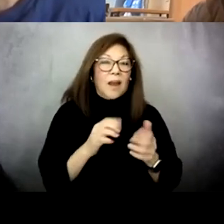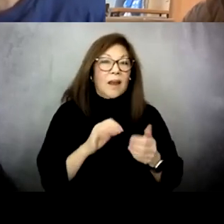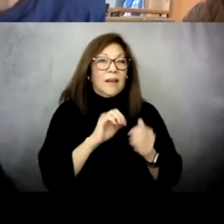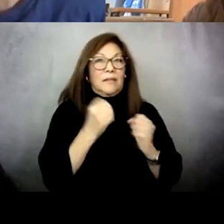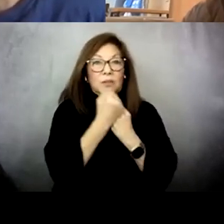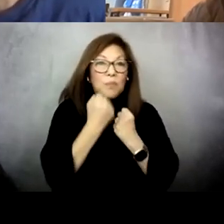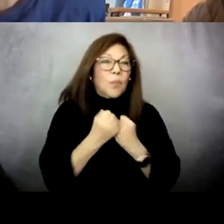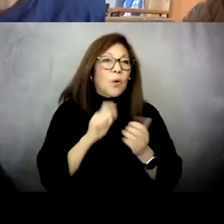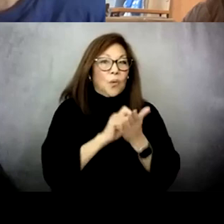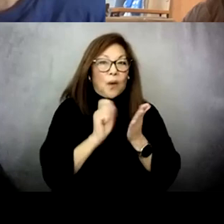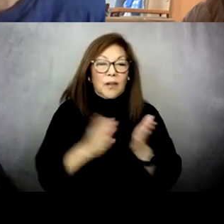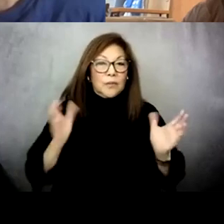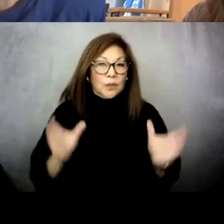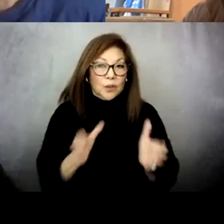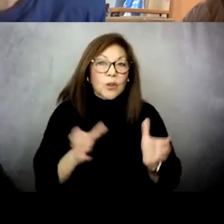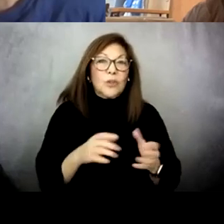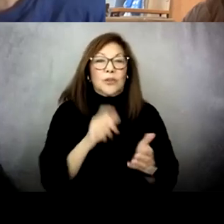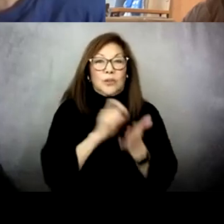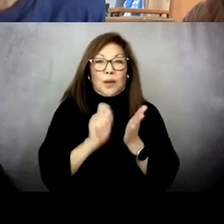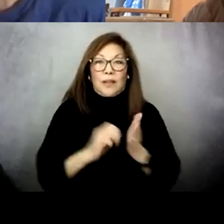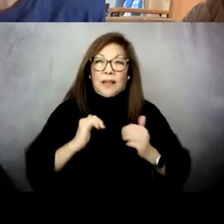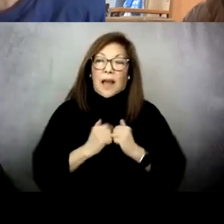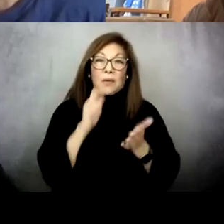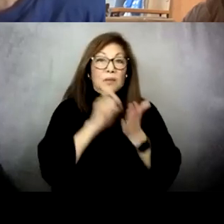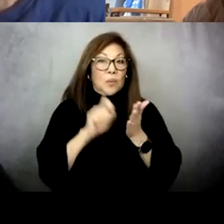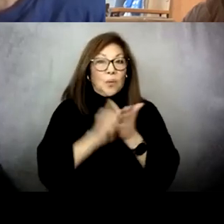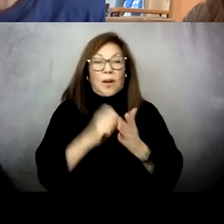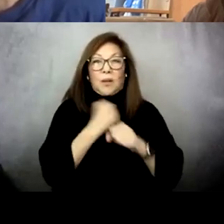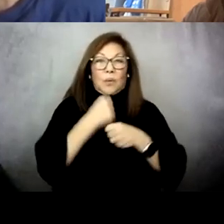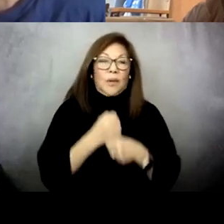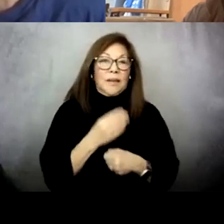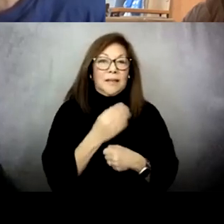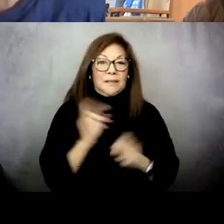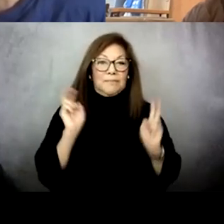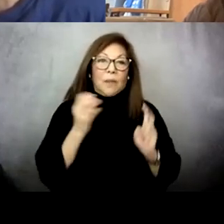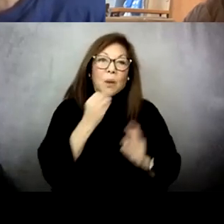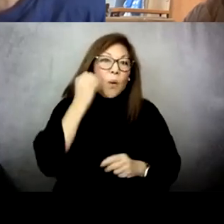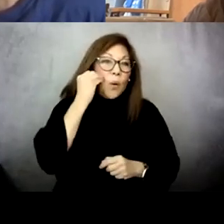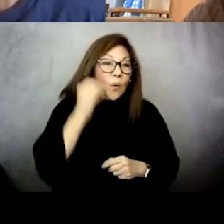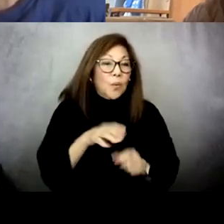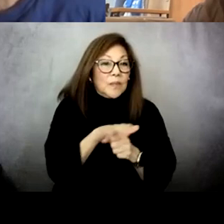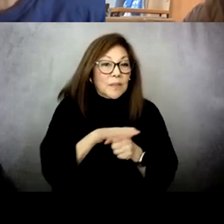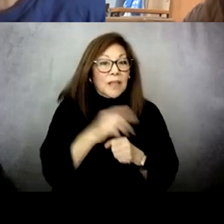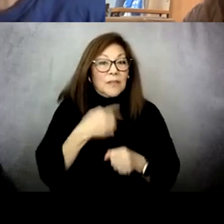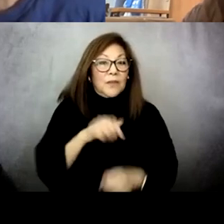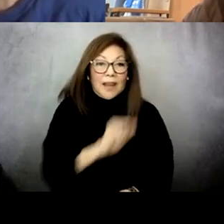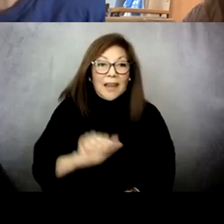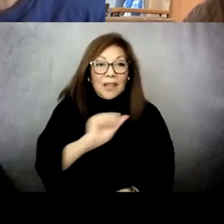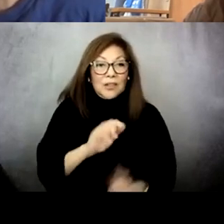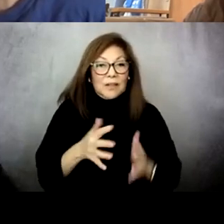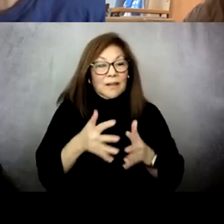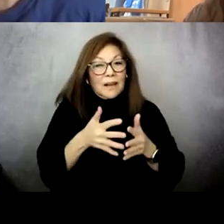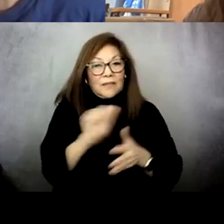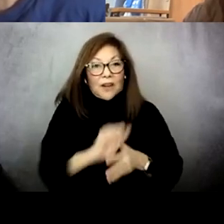writers, we nurture writers. How does writing create this home space for Asian Americans? And it, you know, it's very fraught